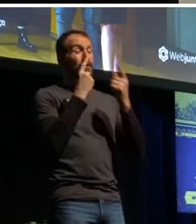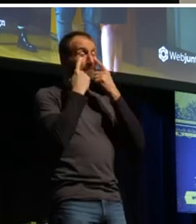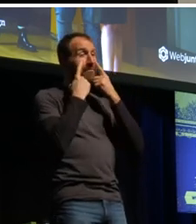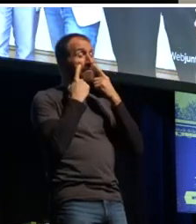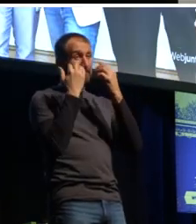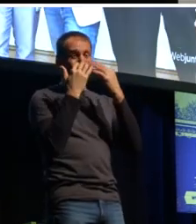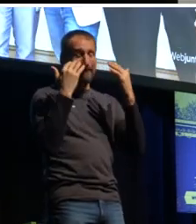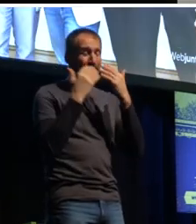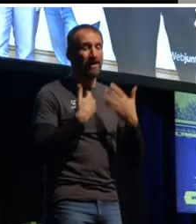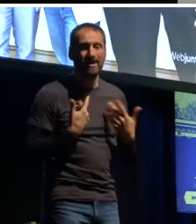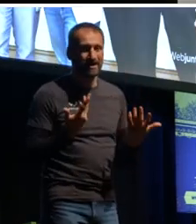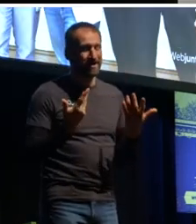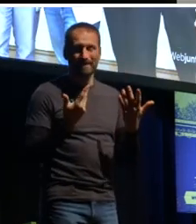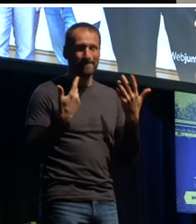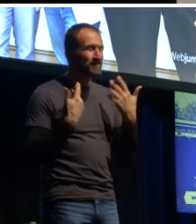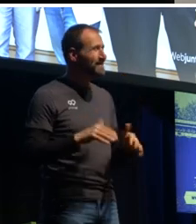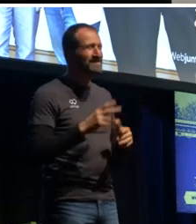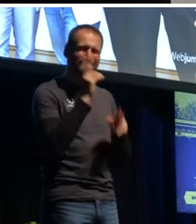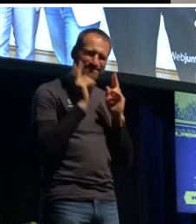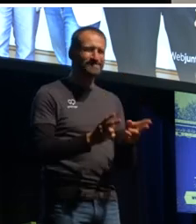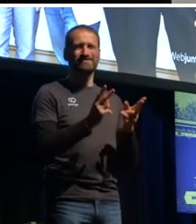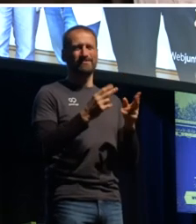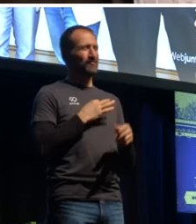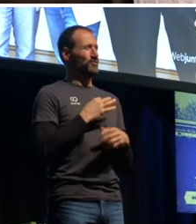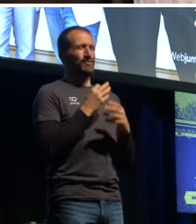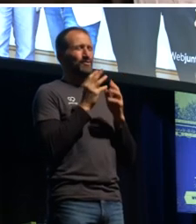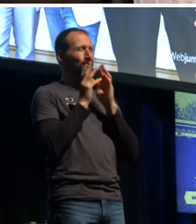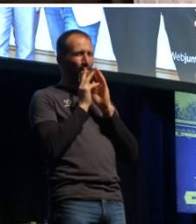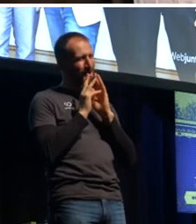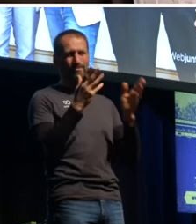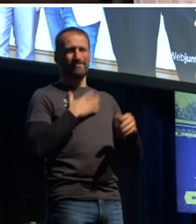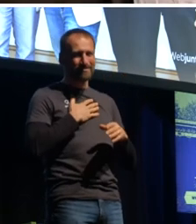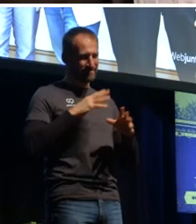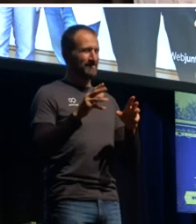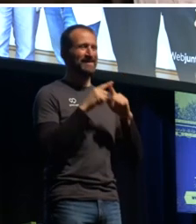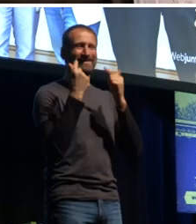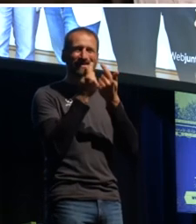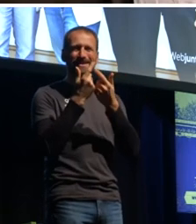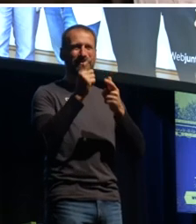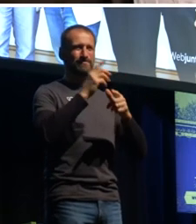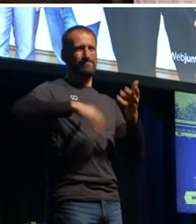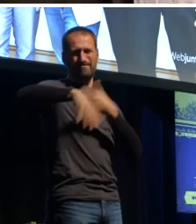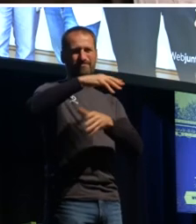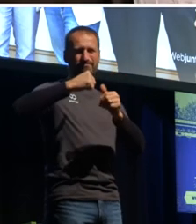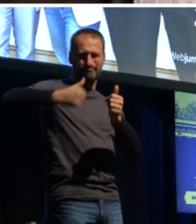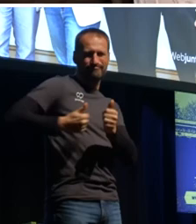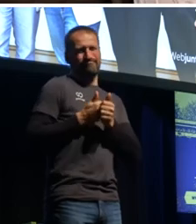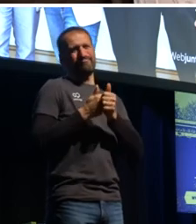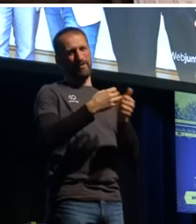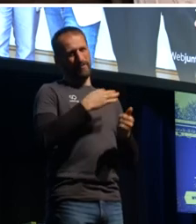because of it. And it was really awesome to me to have my team members standing there behind me.